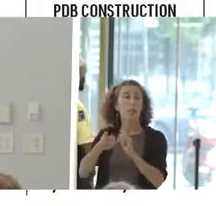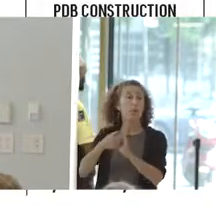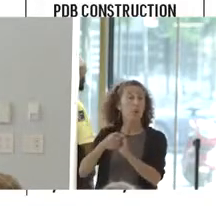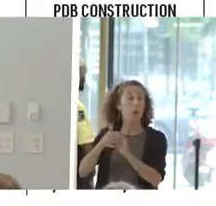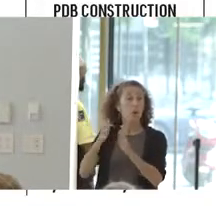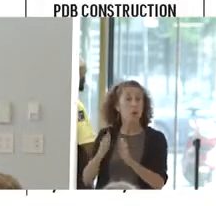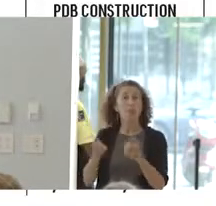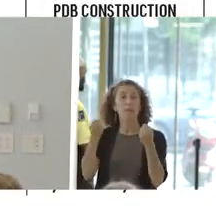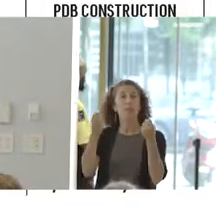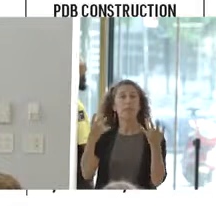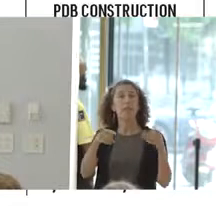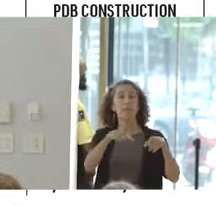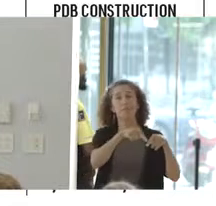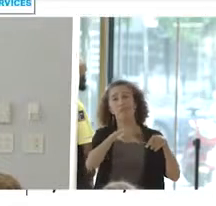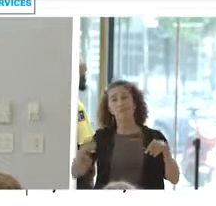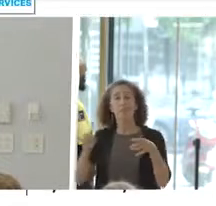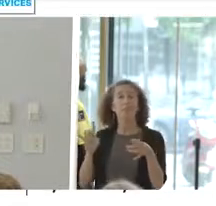another connected to the project.